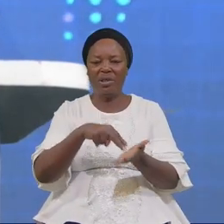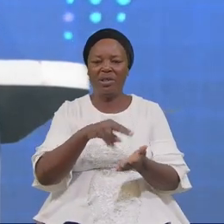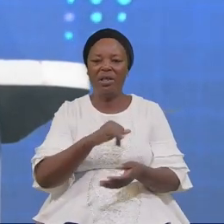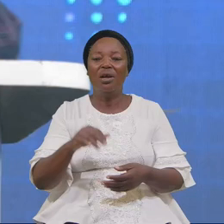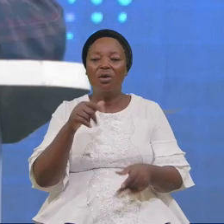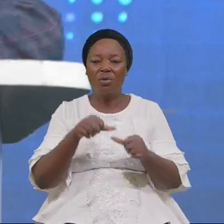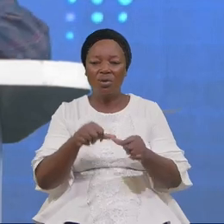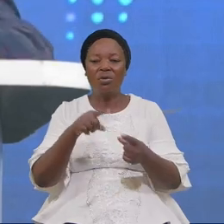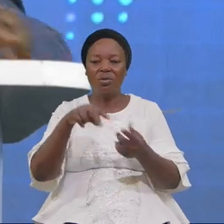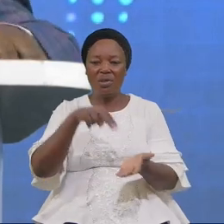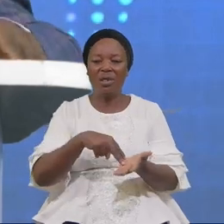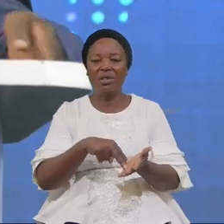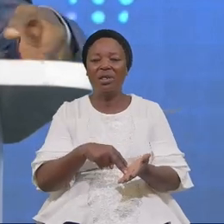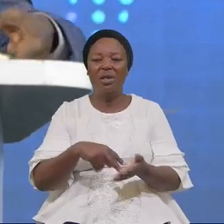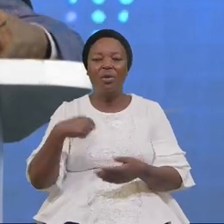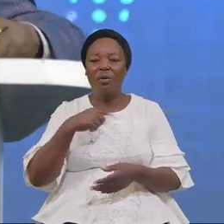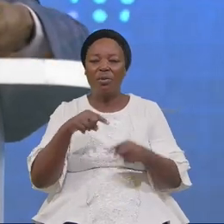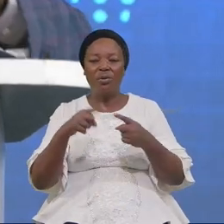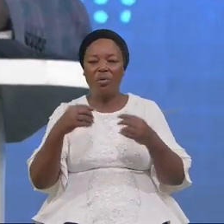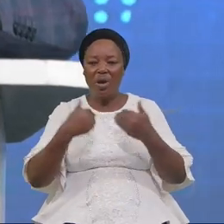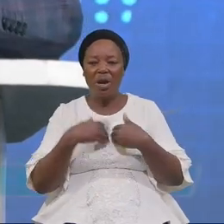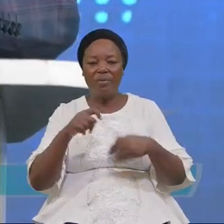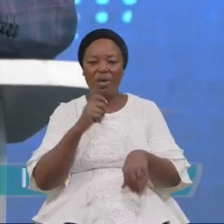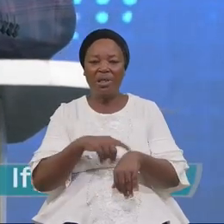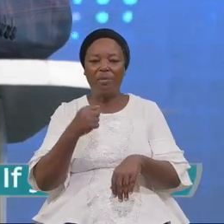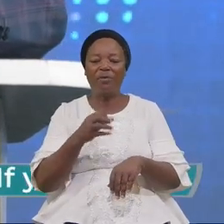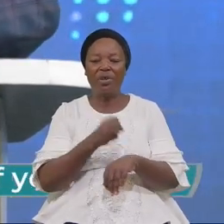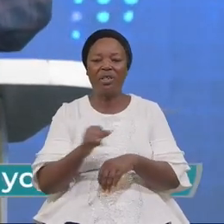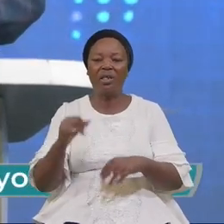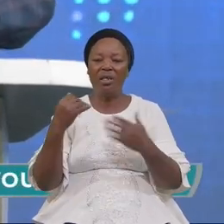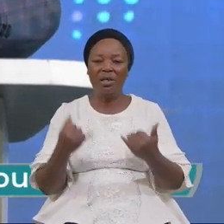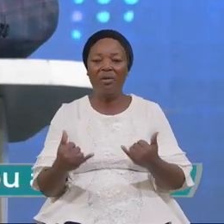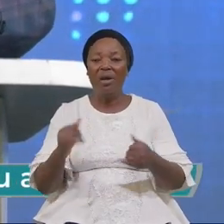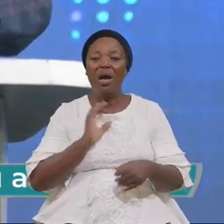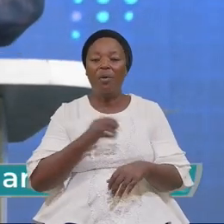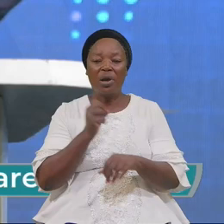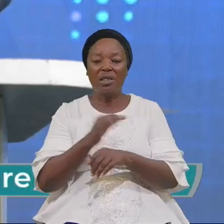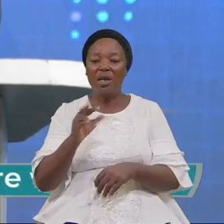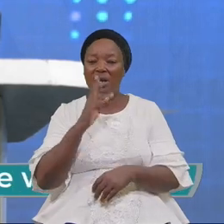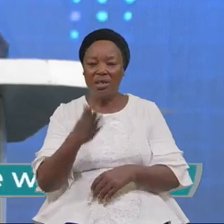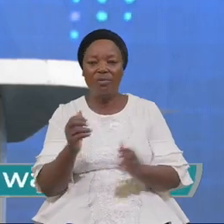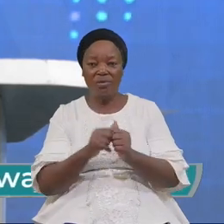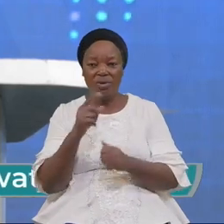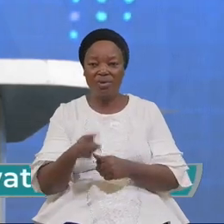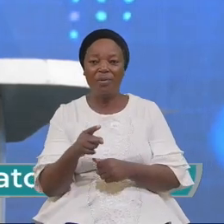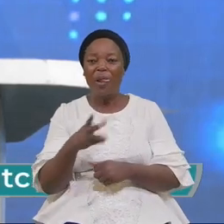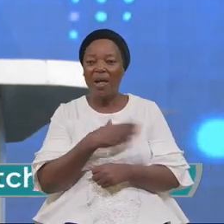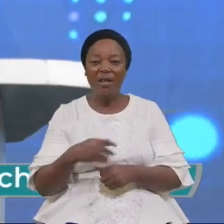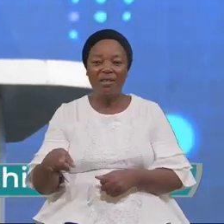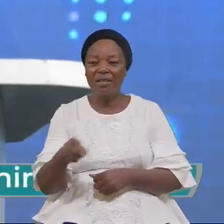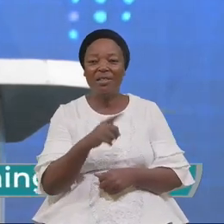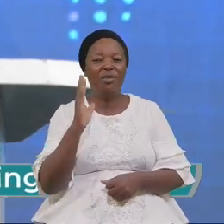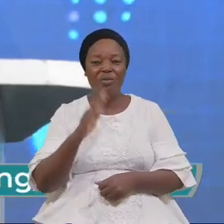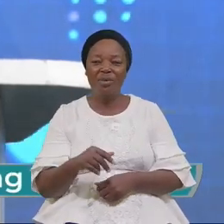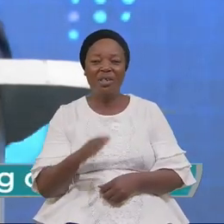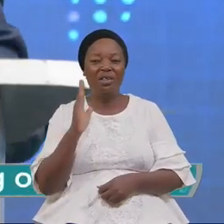standing. We're going to have a session of counseling now. Our counselors are there with you, and they will, you know, get